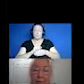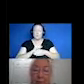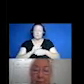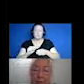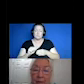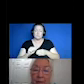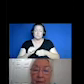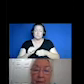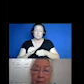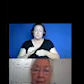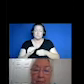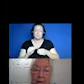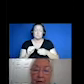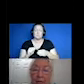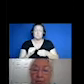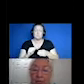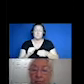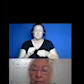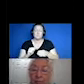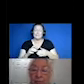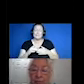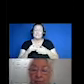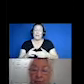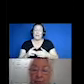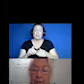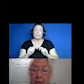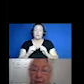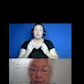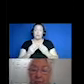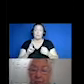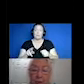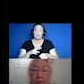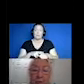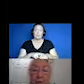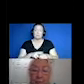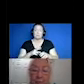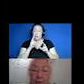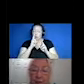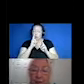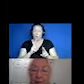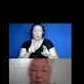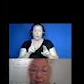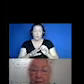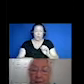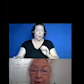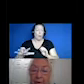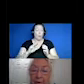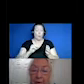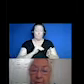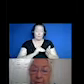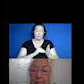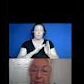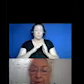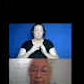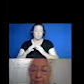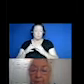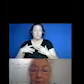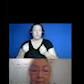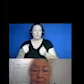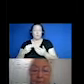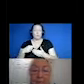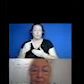by valued by tribal nations could be honored across all medical and community health